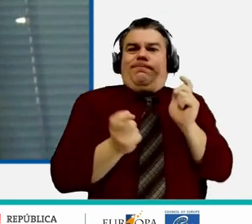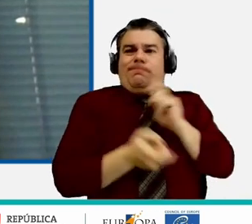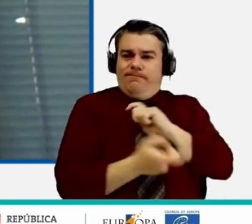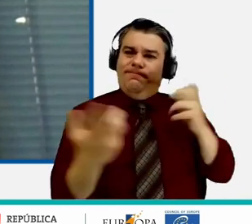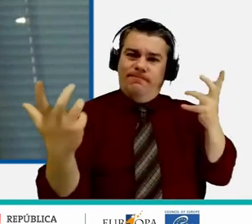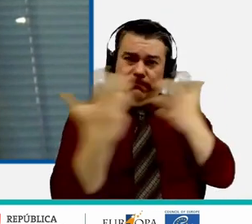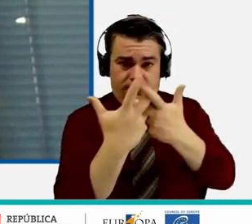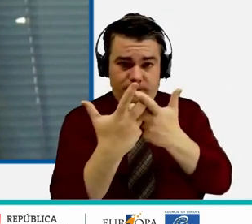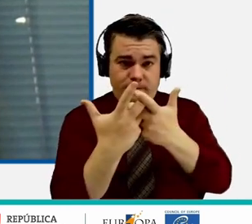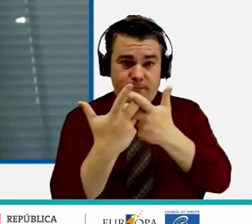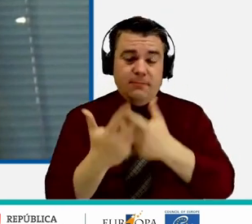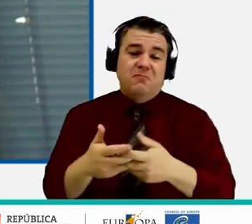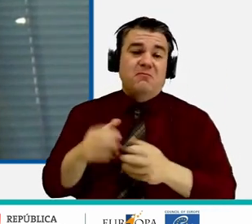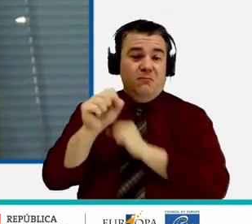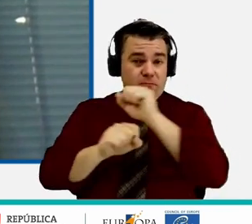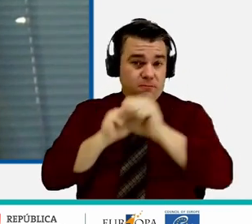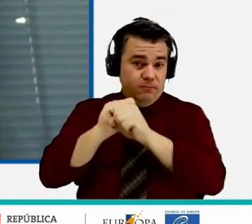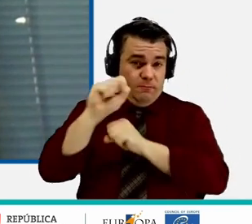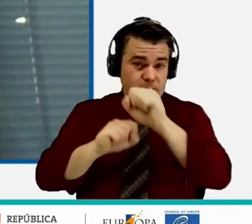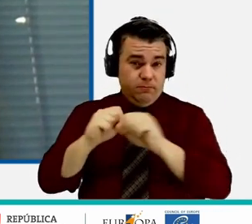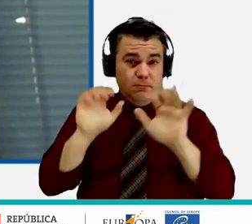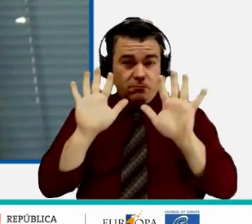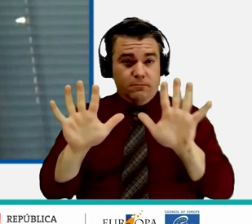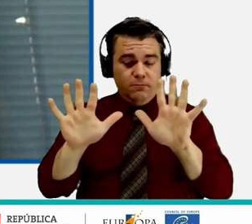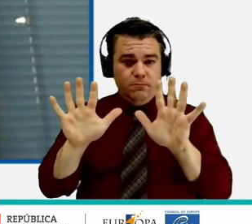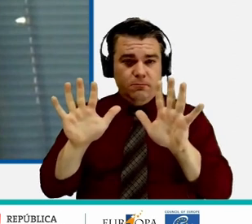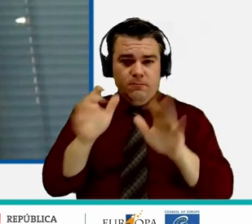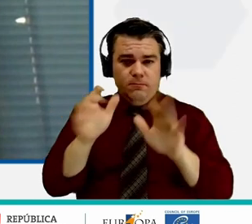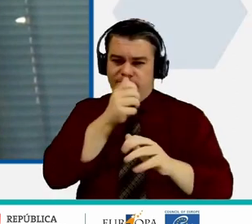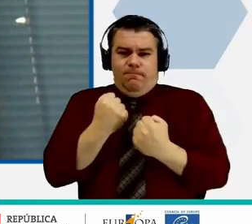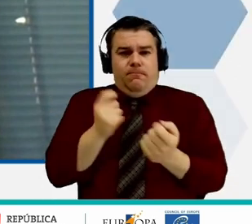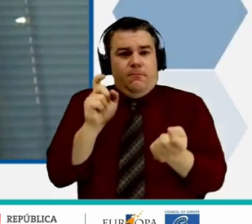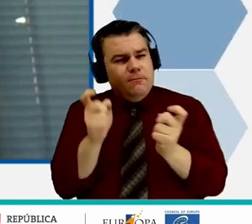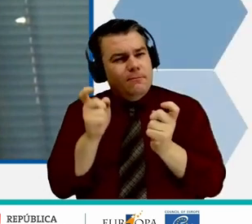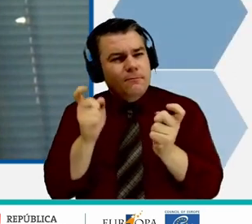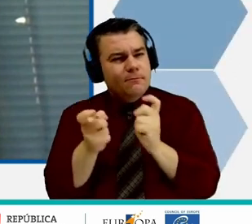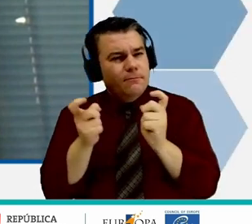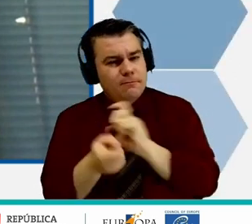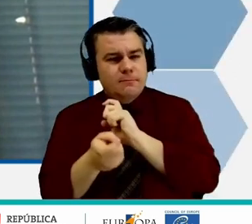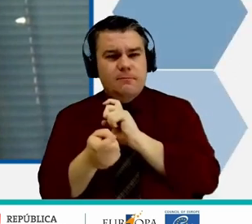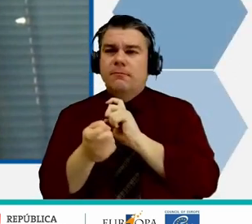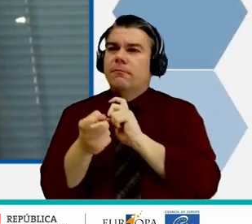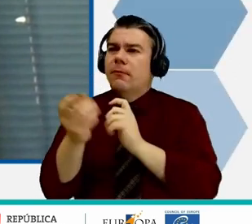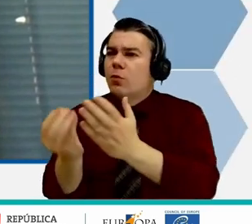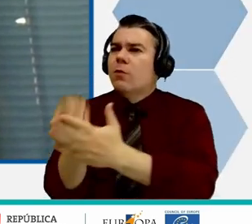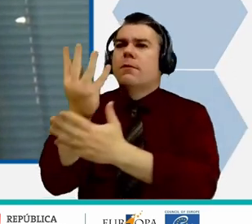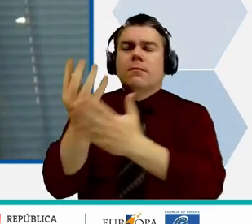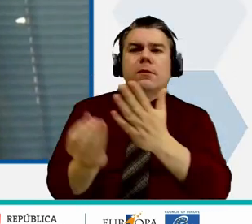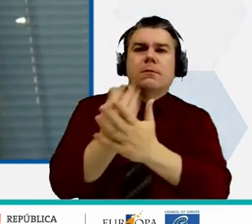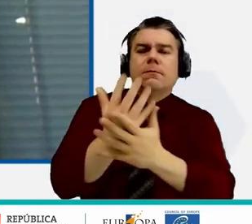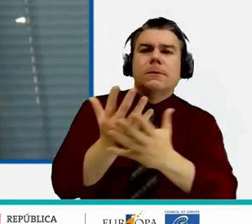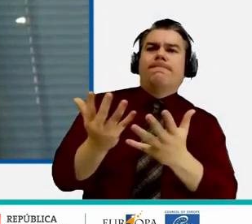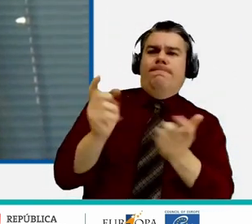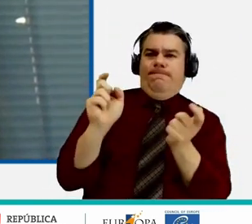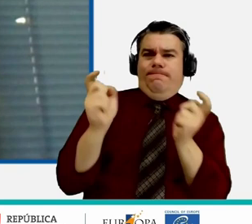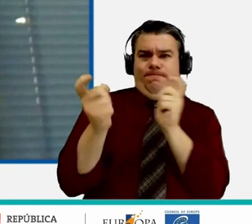10 years, our resilience model has been evolving in order to be responsive to these new challenges. And all this experience is